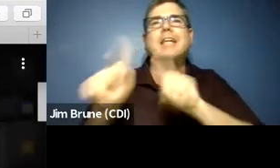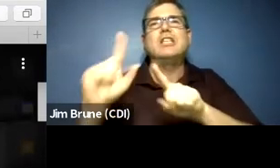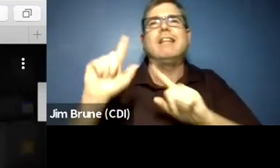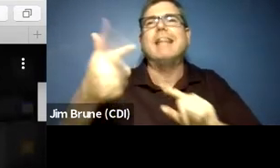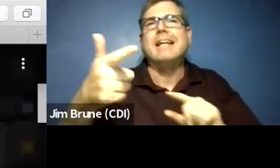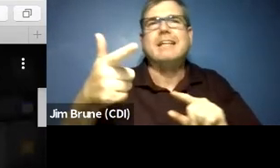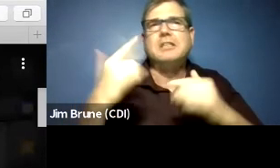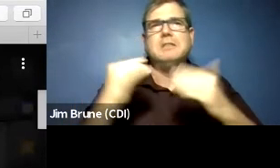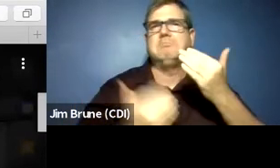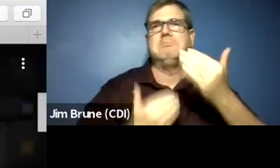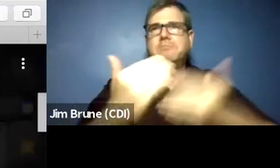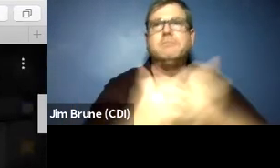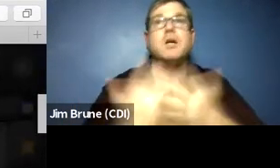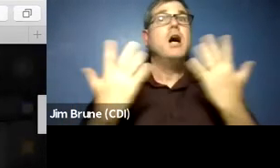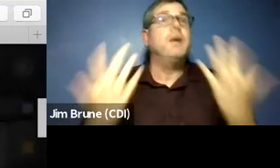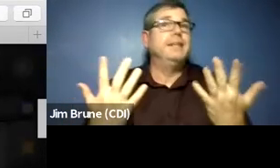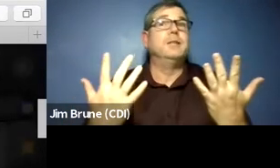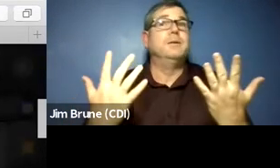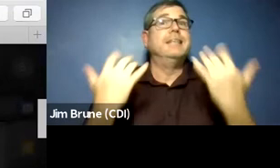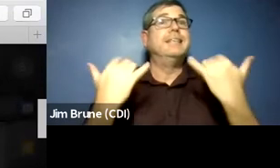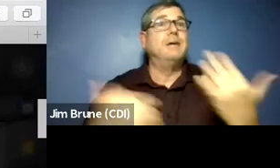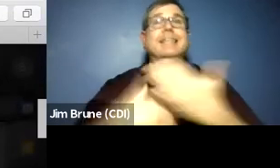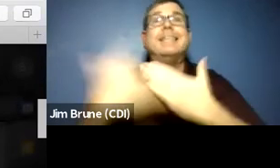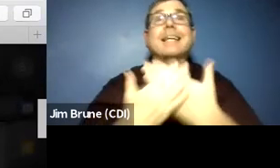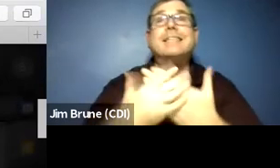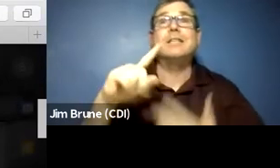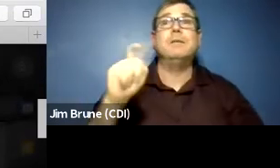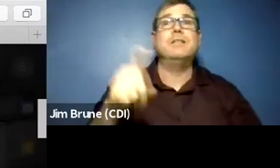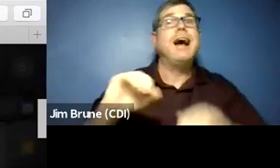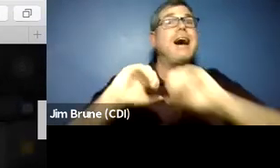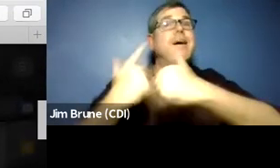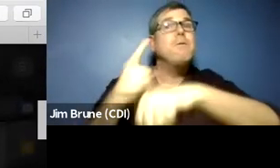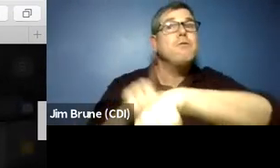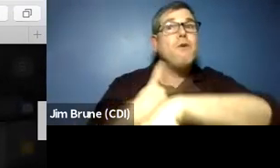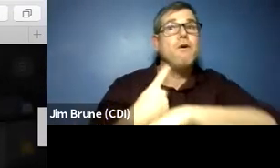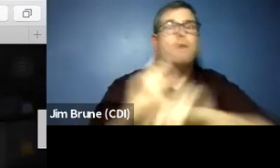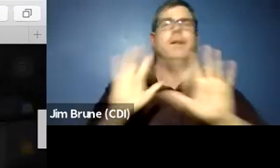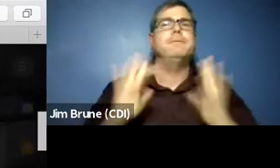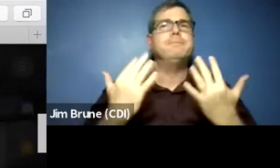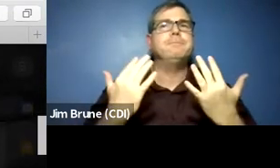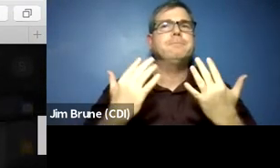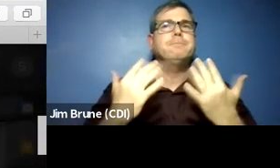So the next question was, in general, how long after the vaccine is given do side effects start to show up?